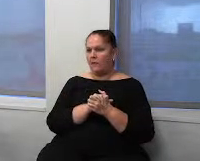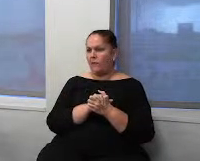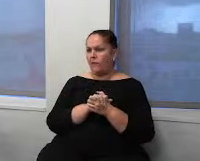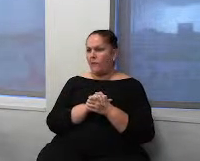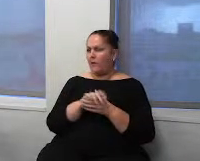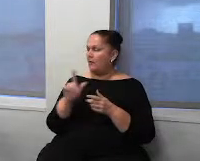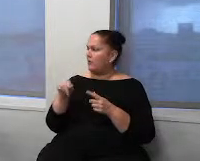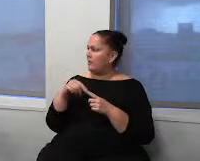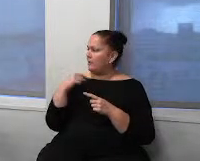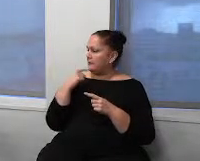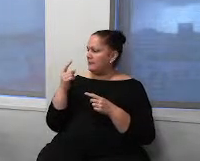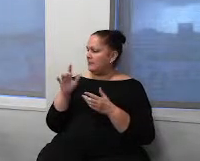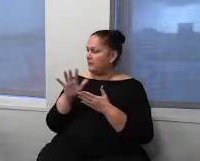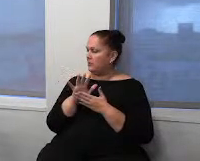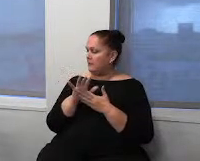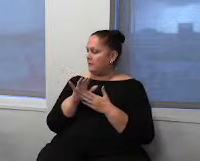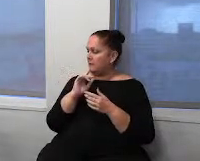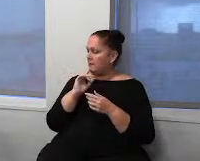Is